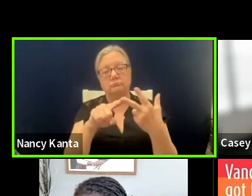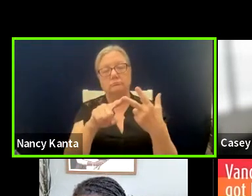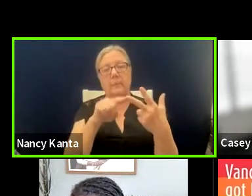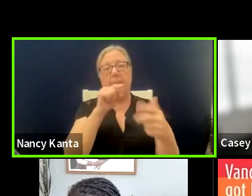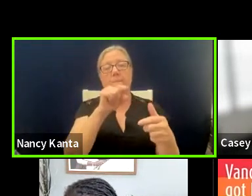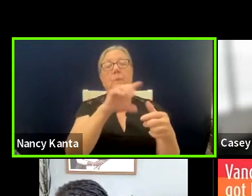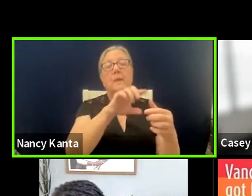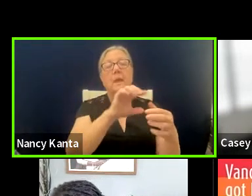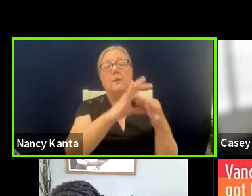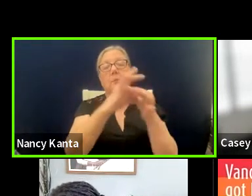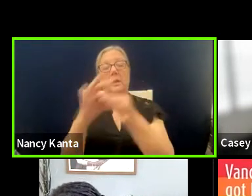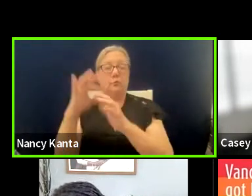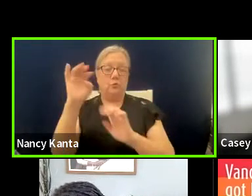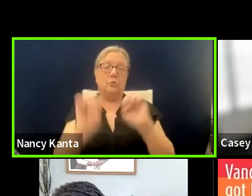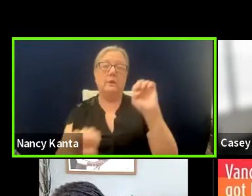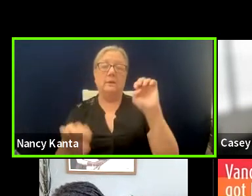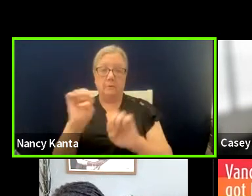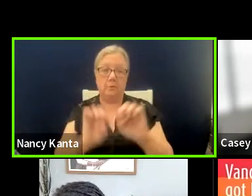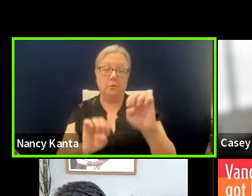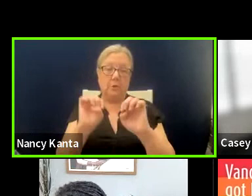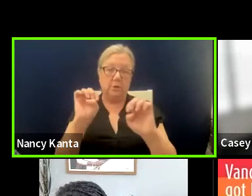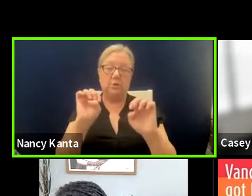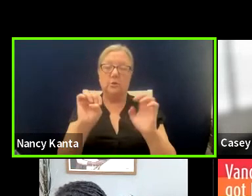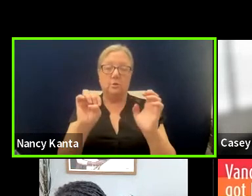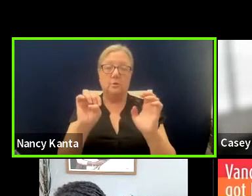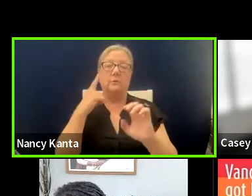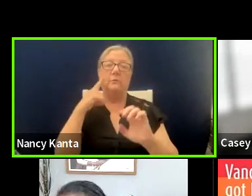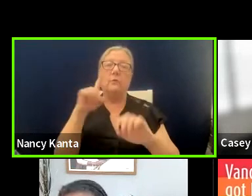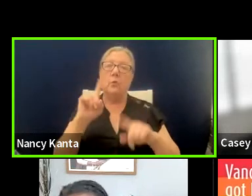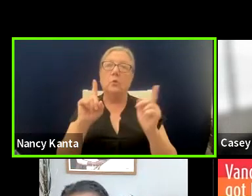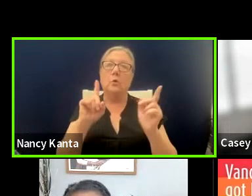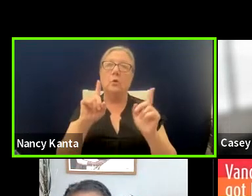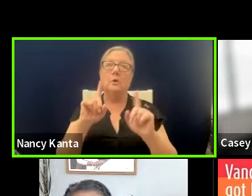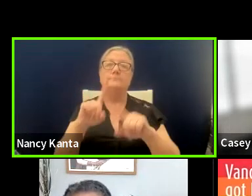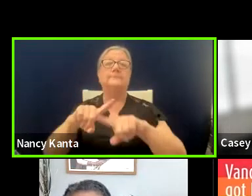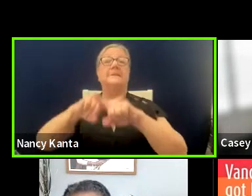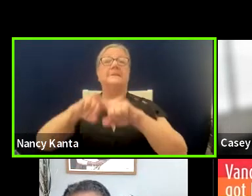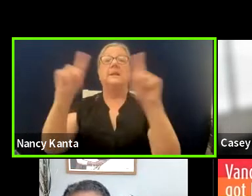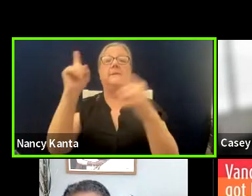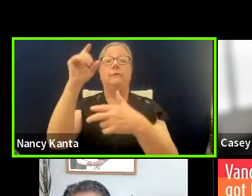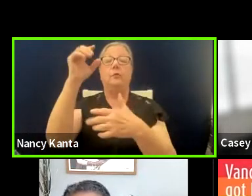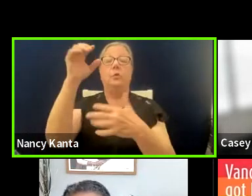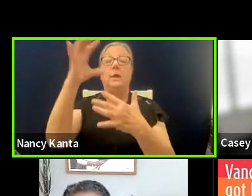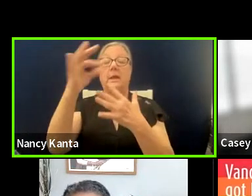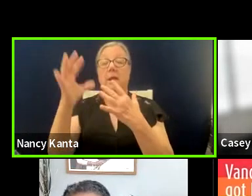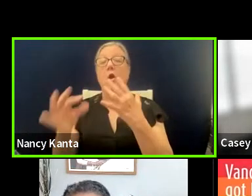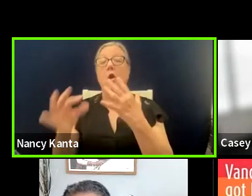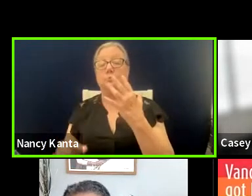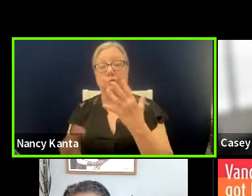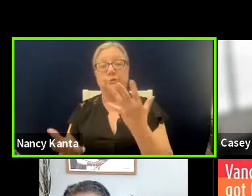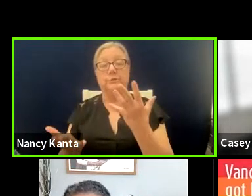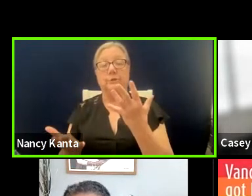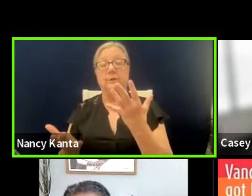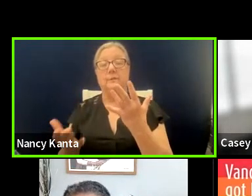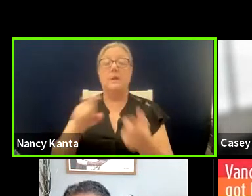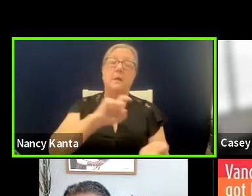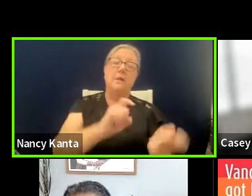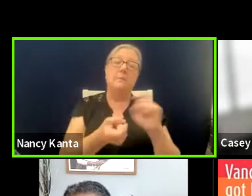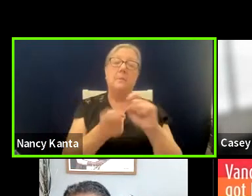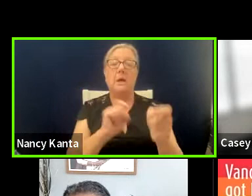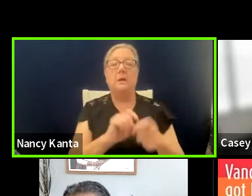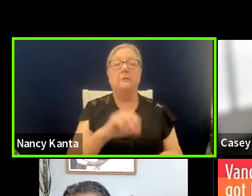the evaluation of the different options of the modified LPA, and then a